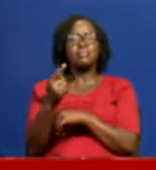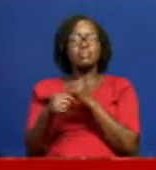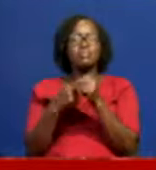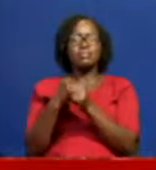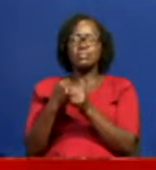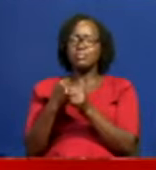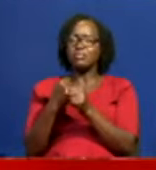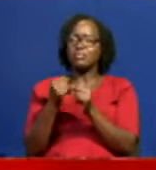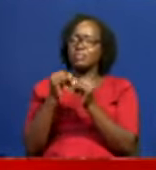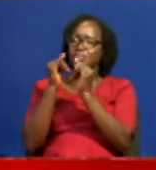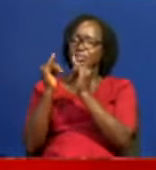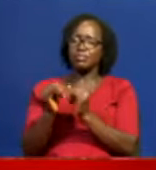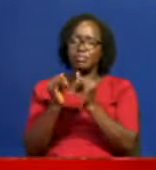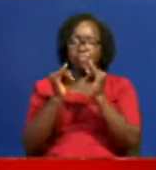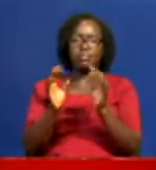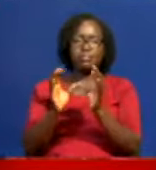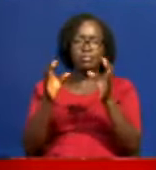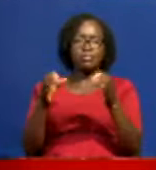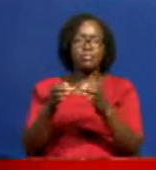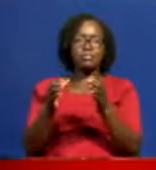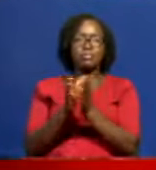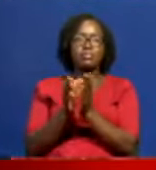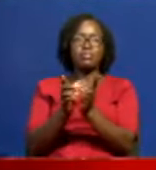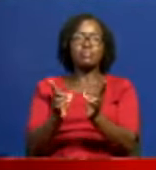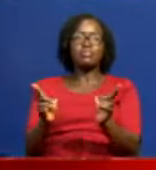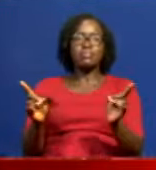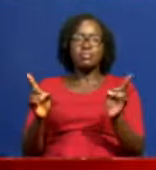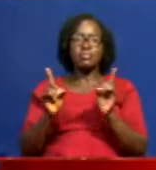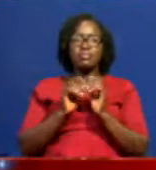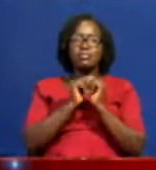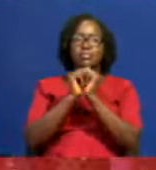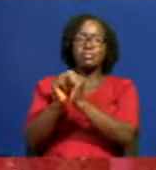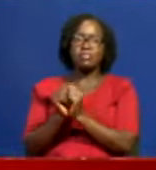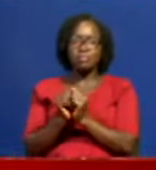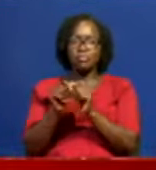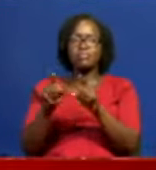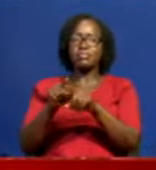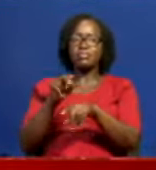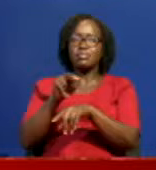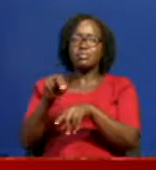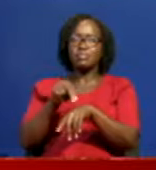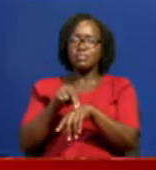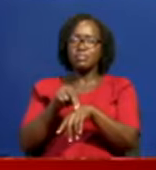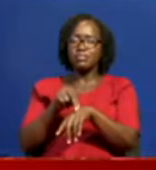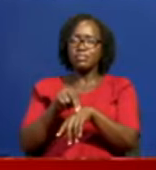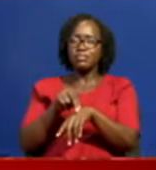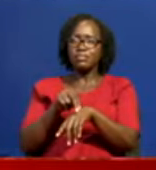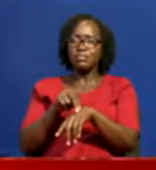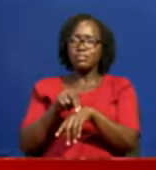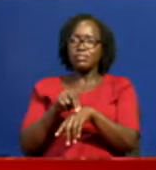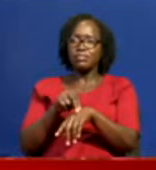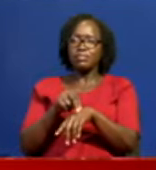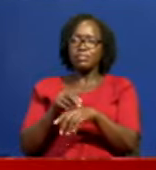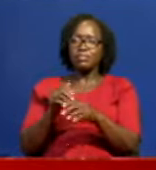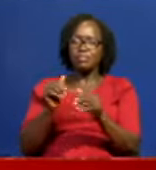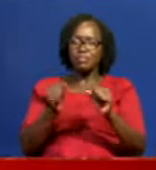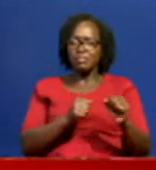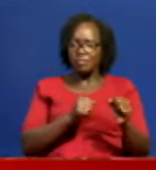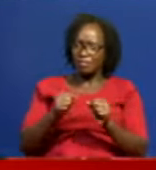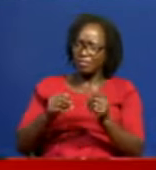individuals, communities, and for us collectively as a nation. We navigated through